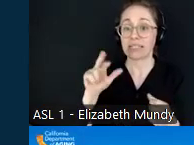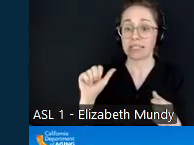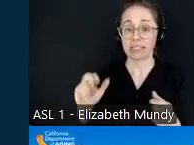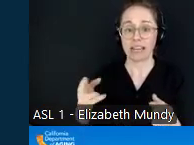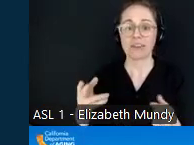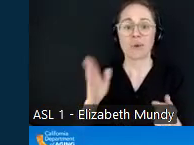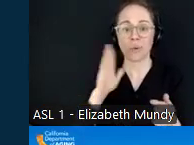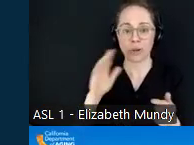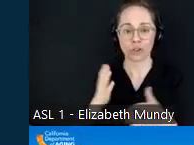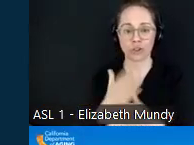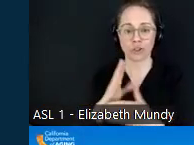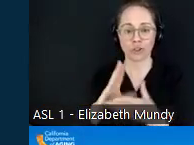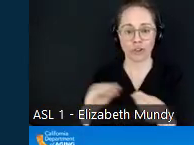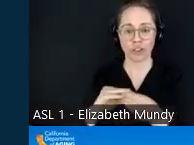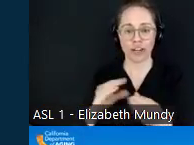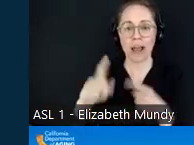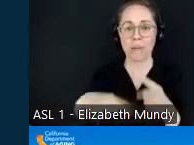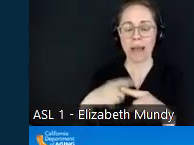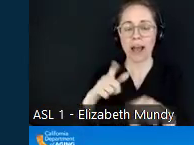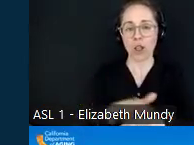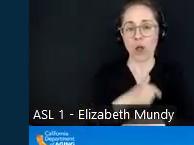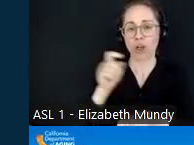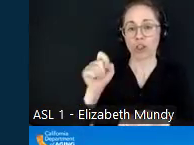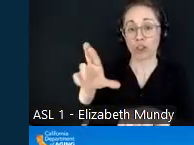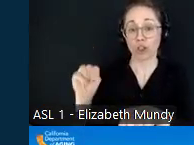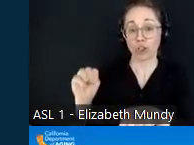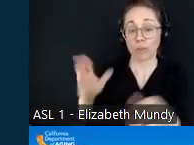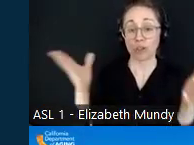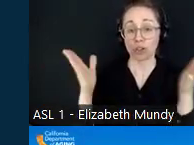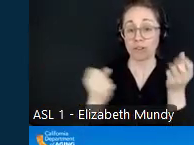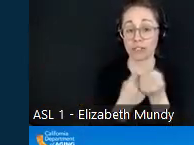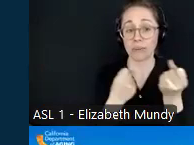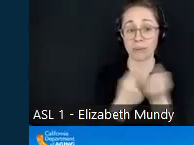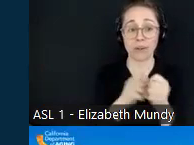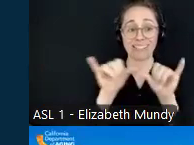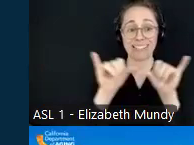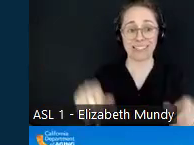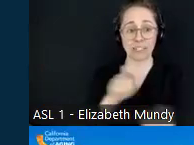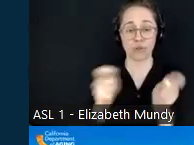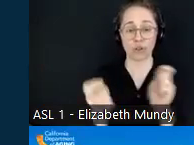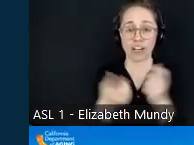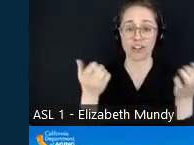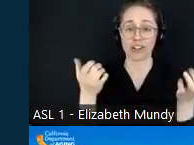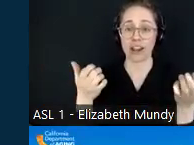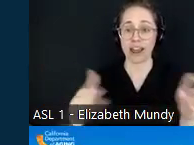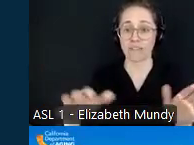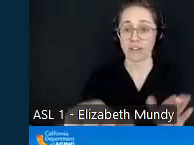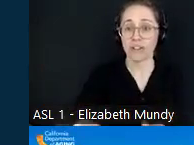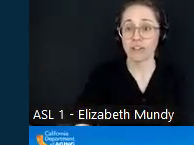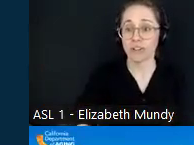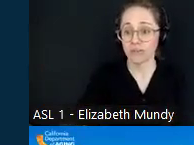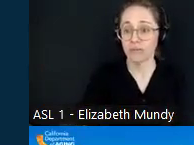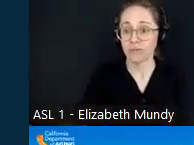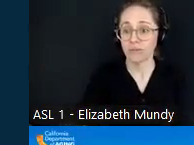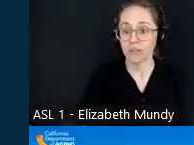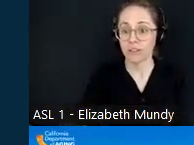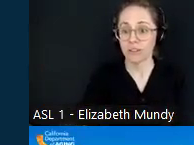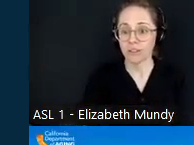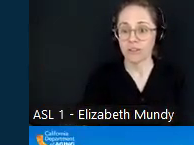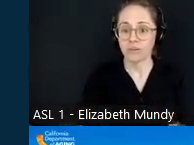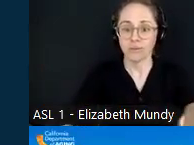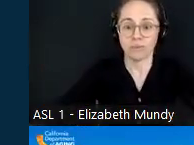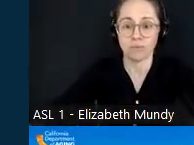about our long-term services and support system change efforts that cut across all of our departments and agencies. Take